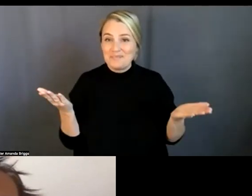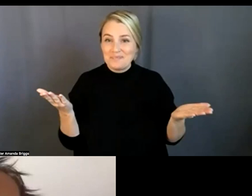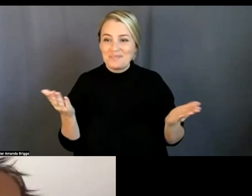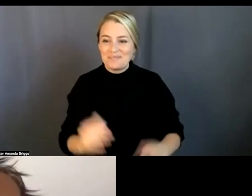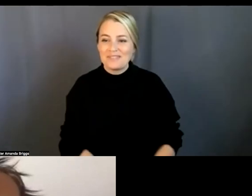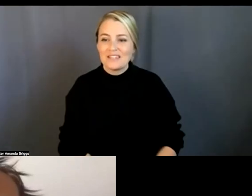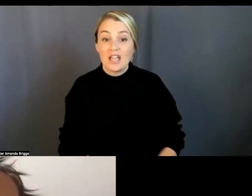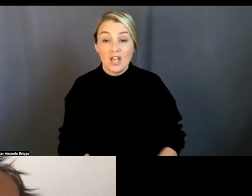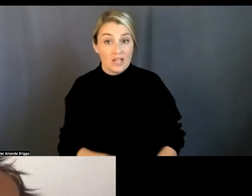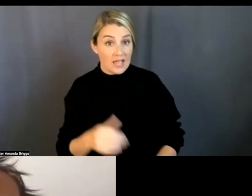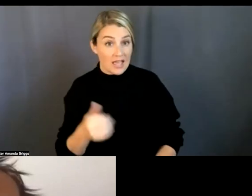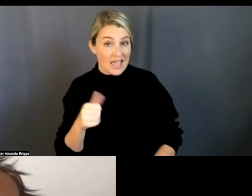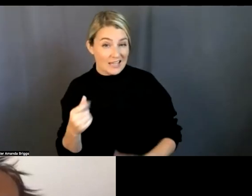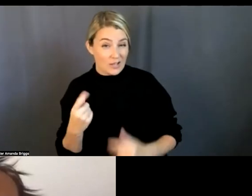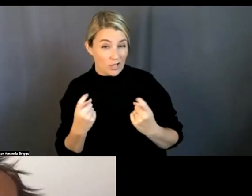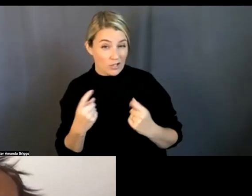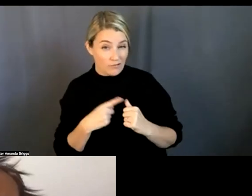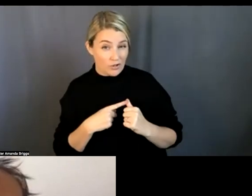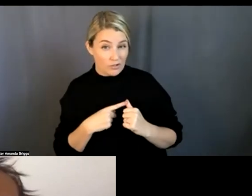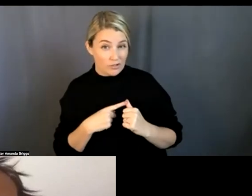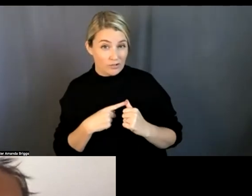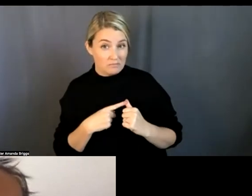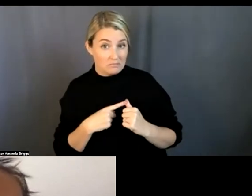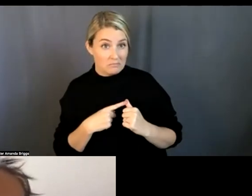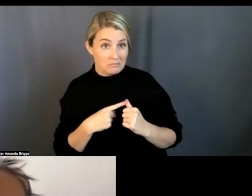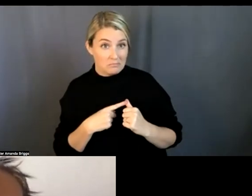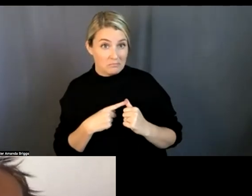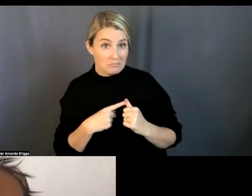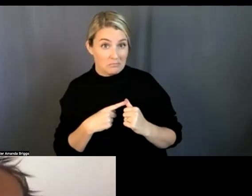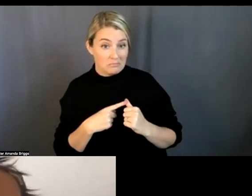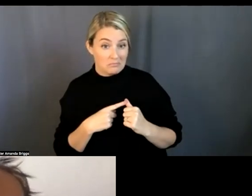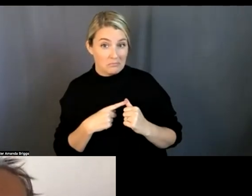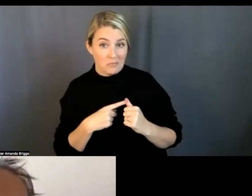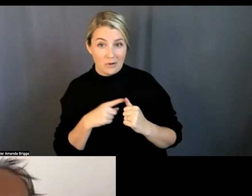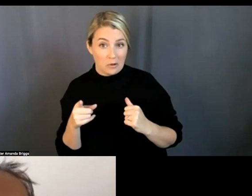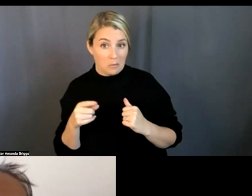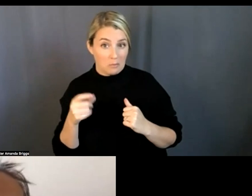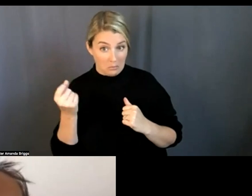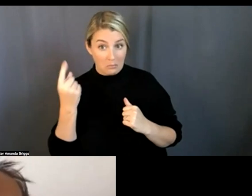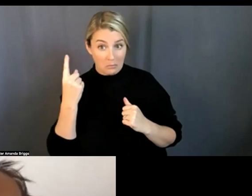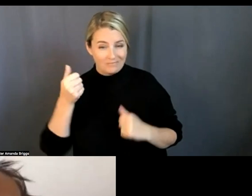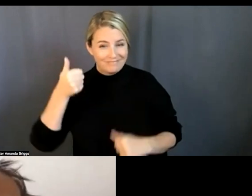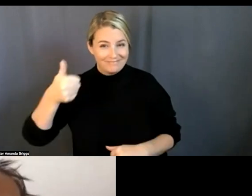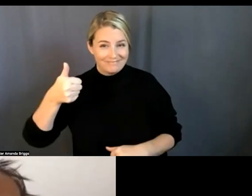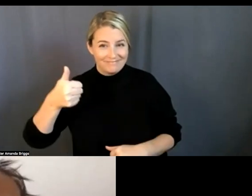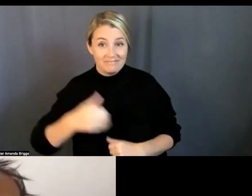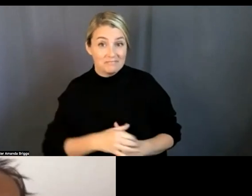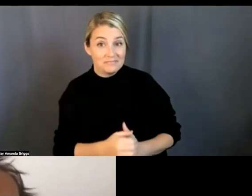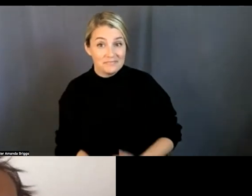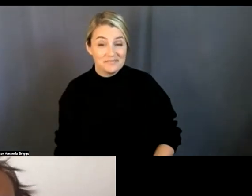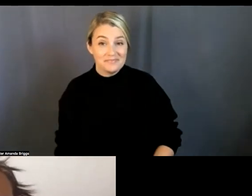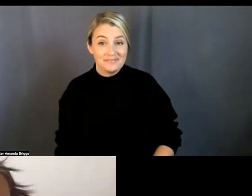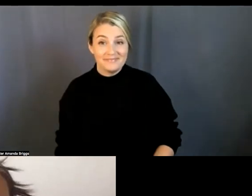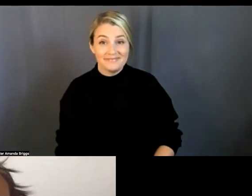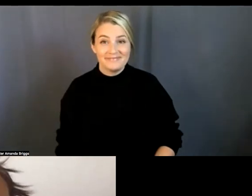Does anyone have any questions about that? Or maybe a couple of people just throw up a thumbs up if that's